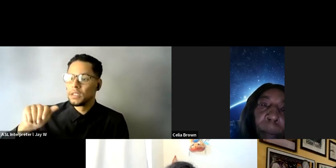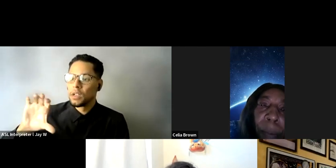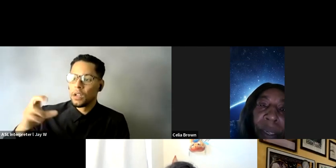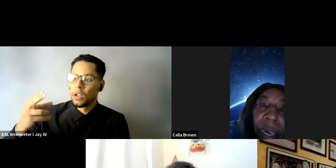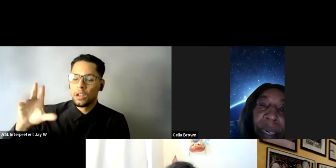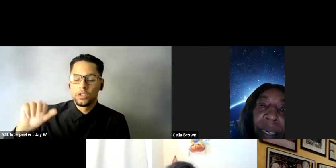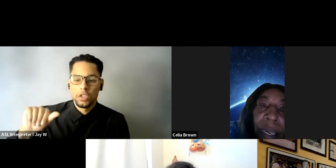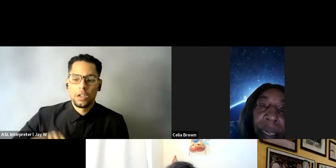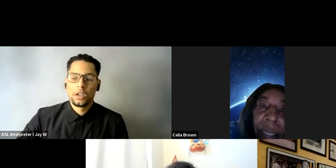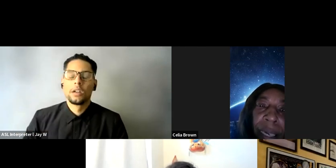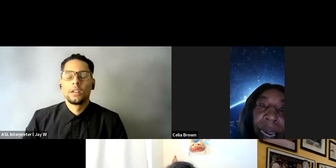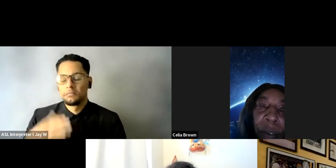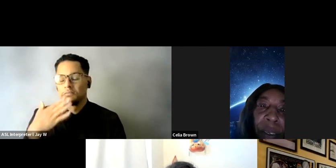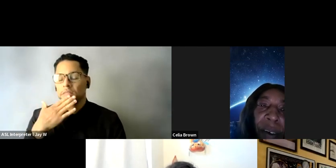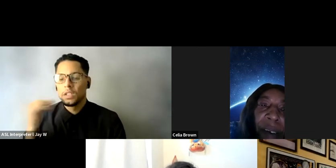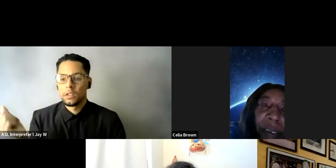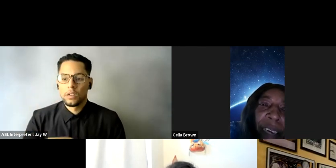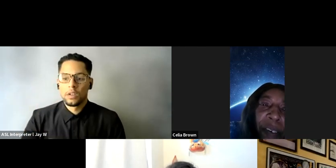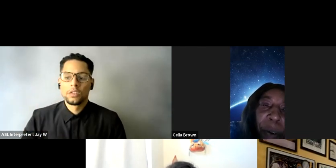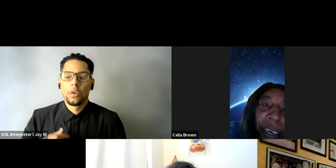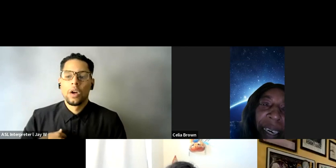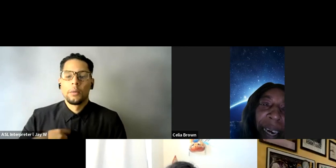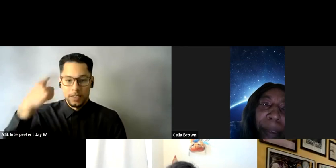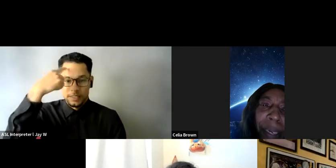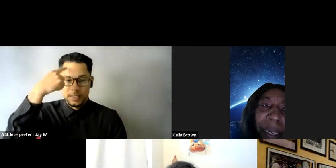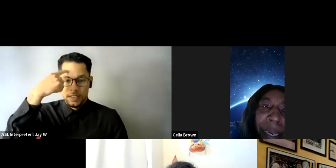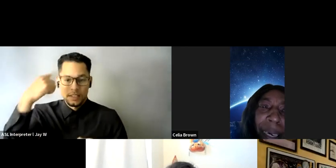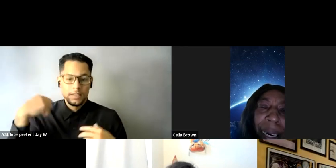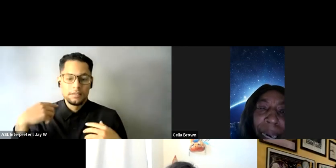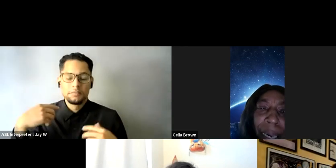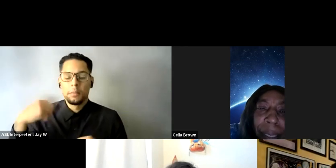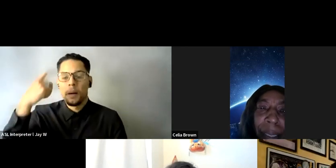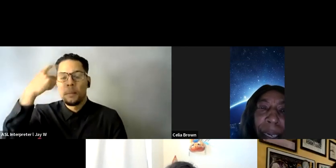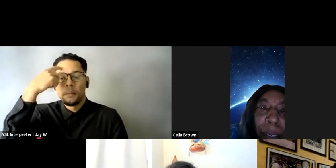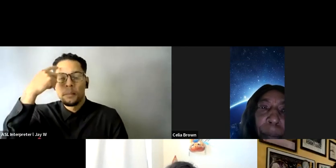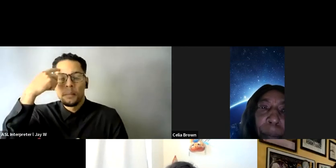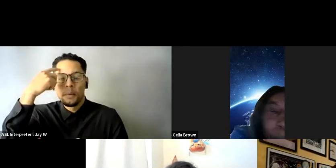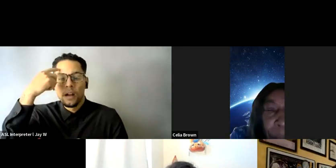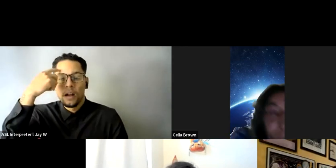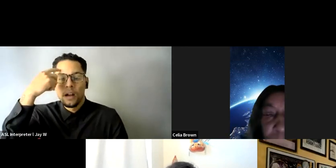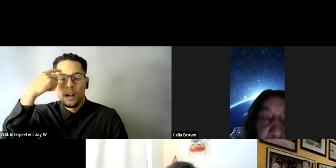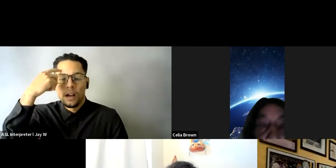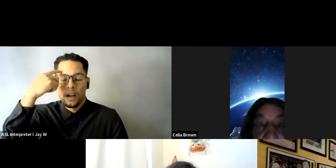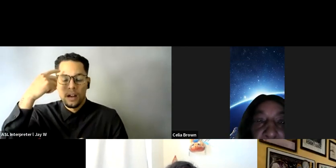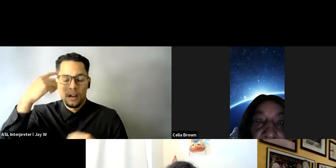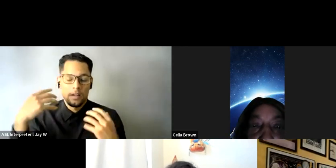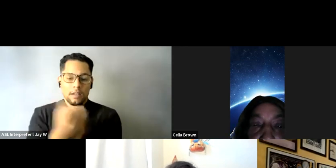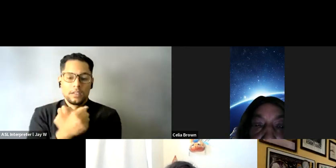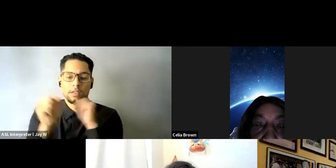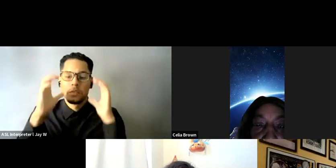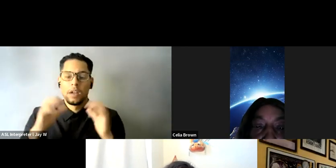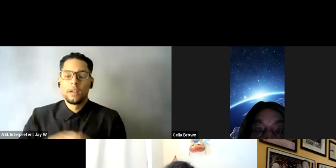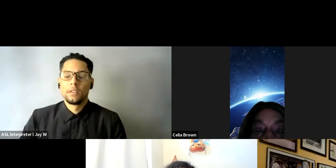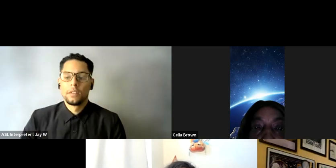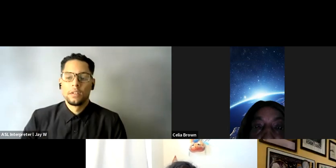So I'm a psychiatric survivor. Thanks for putting it up. And let me go to chat and put